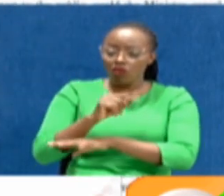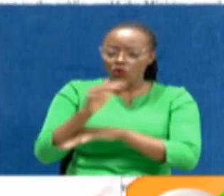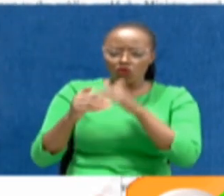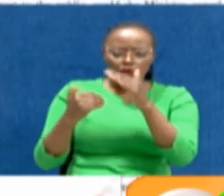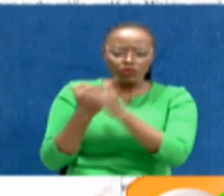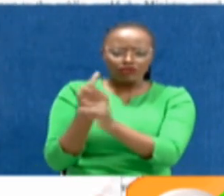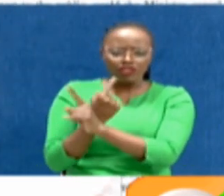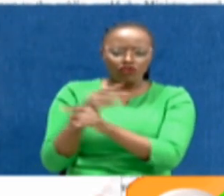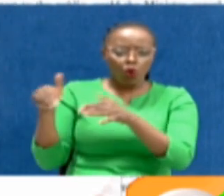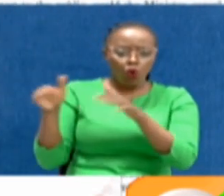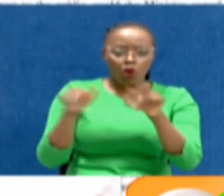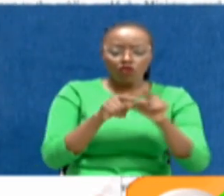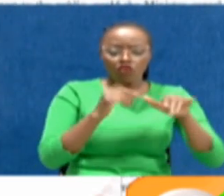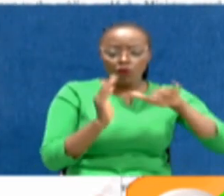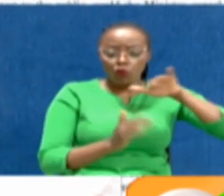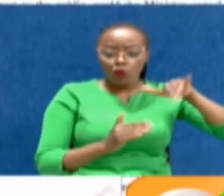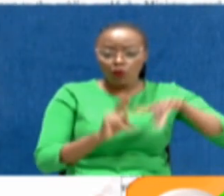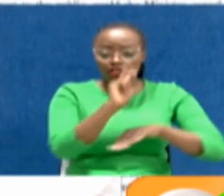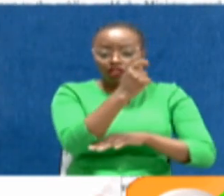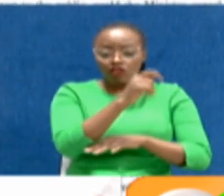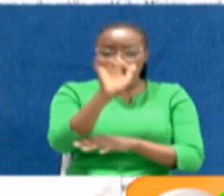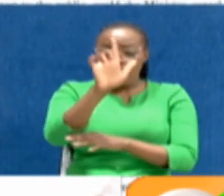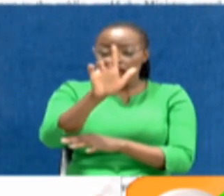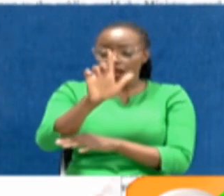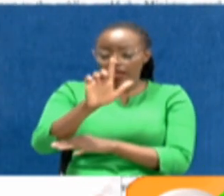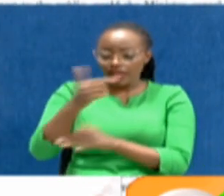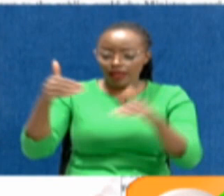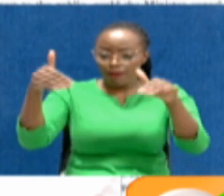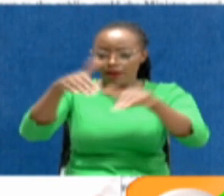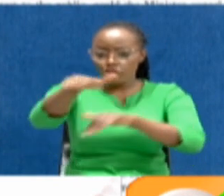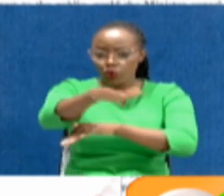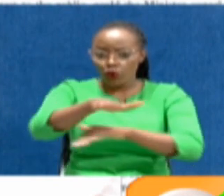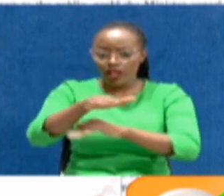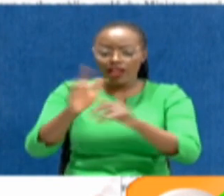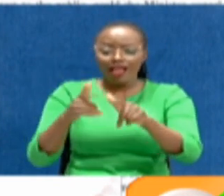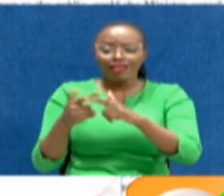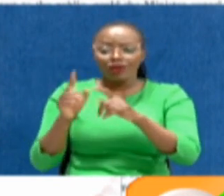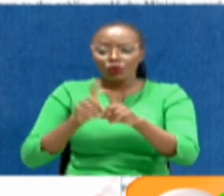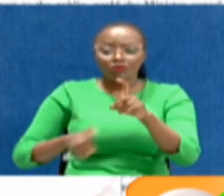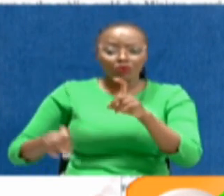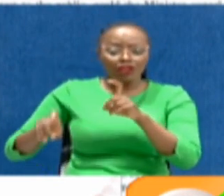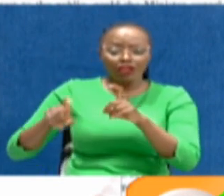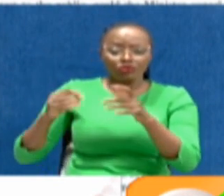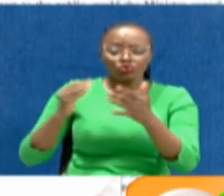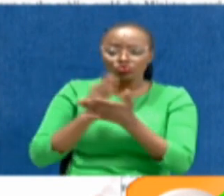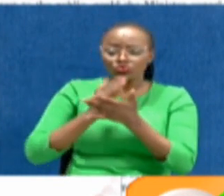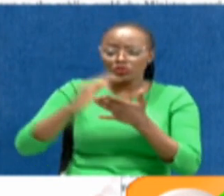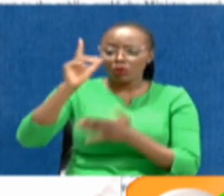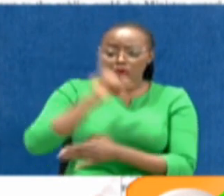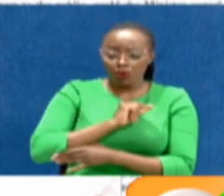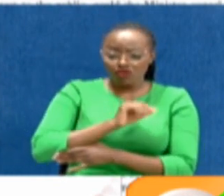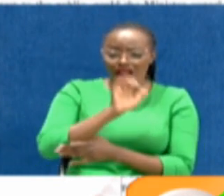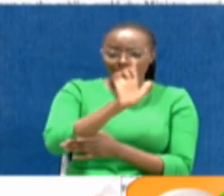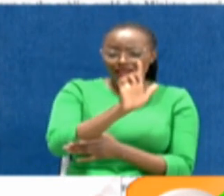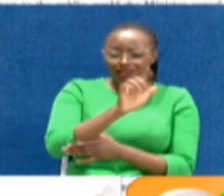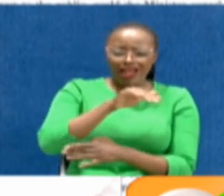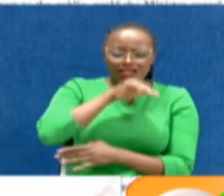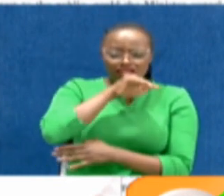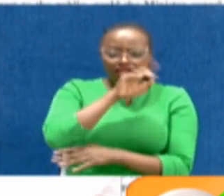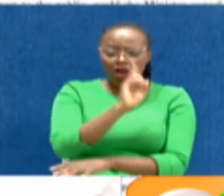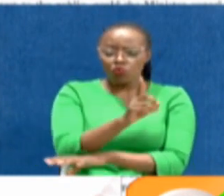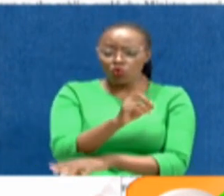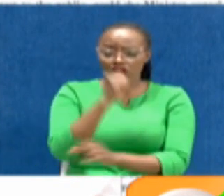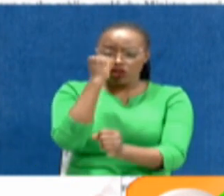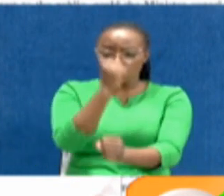all directions, from the Bomas of Kenya, Langata Cemetery, and it was then being hived off. Odinga warning Ngong Forest was in